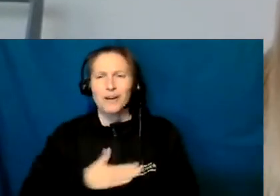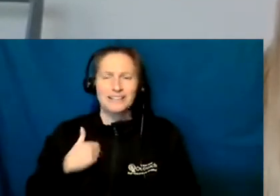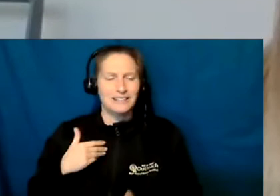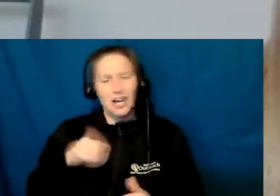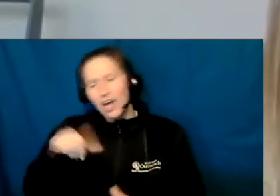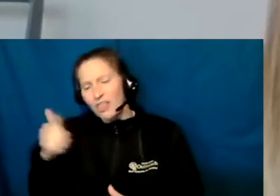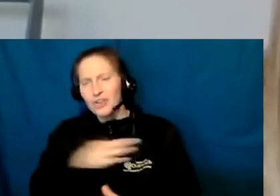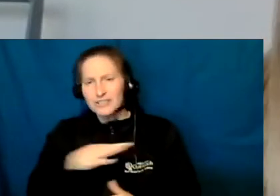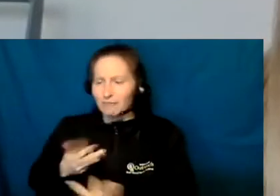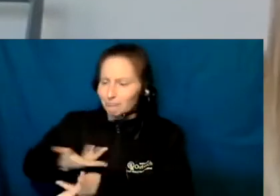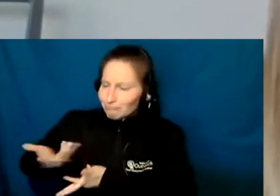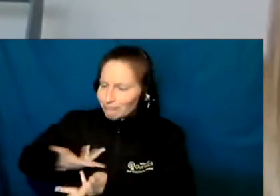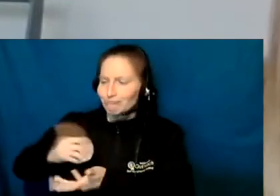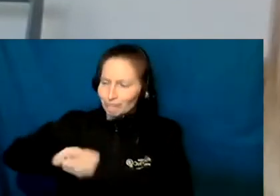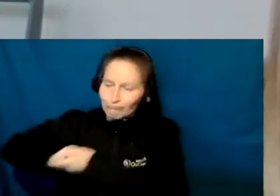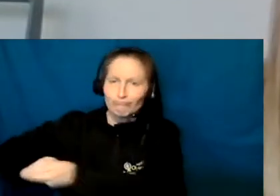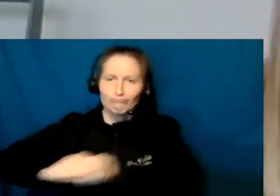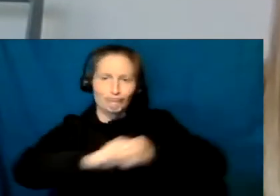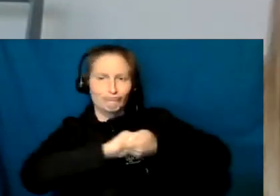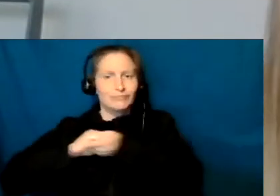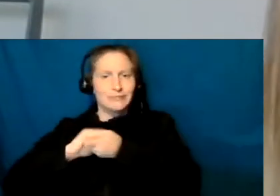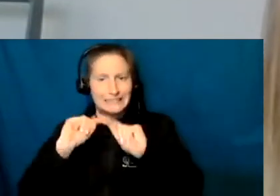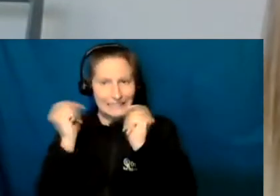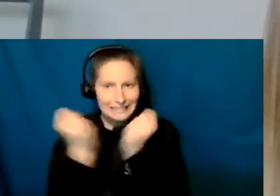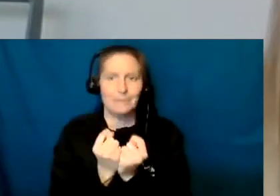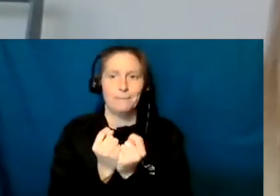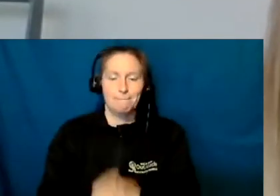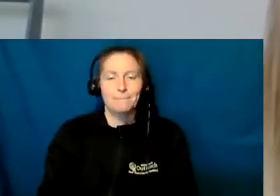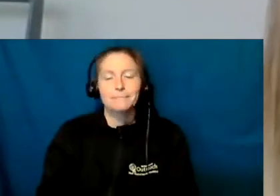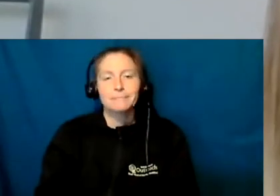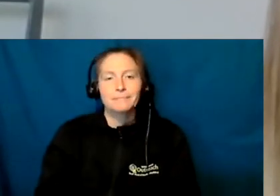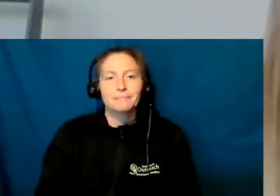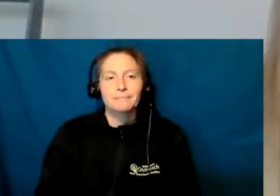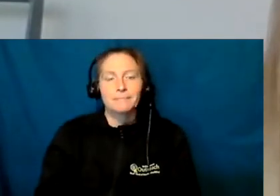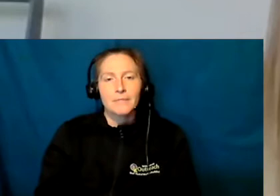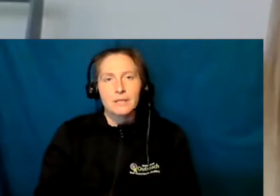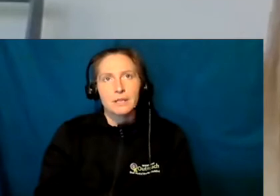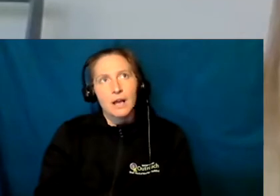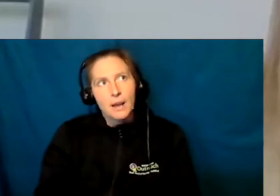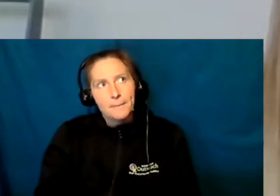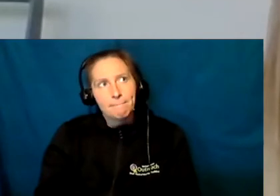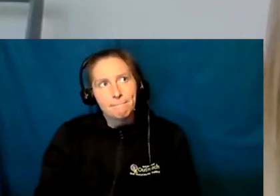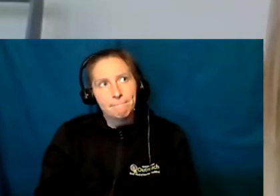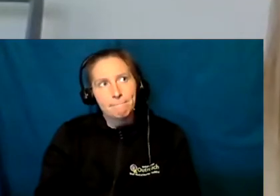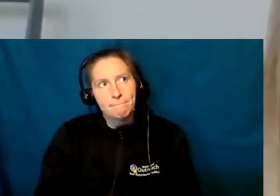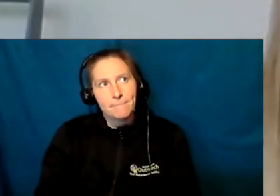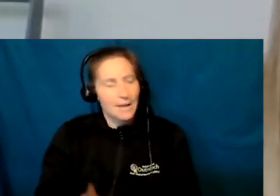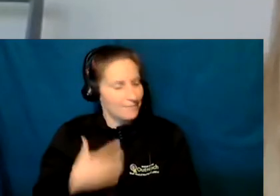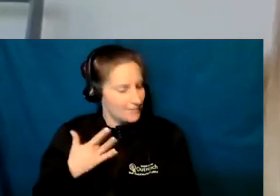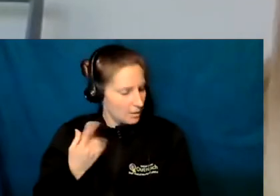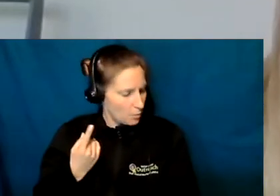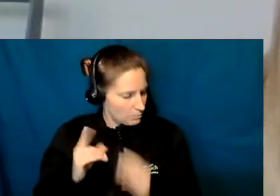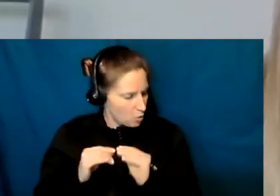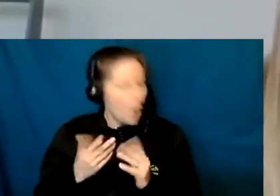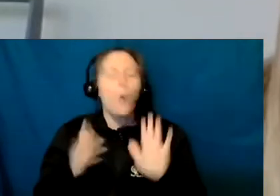in schools to work as a team with a lot of people. I feel like there's one more thing I wanted to